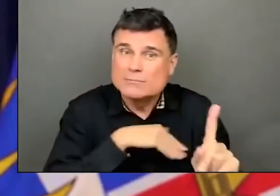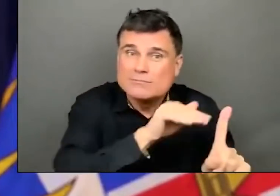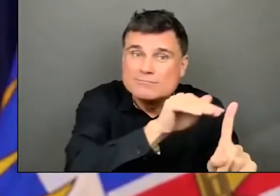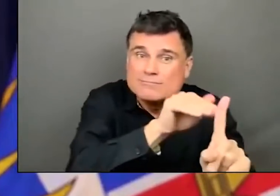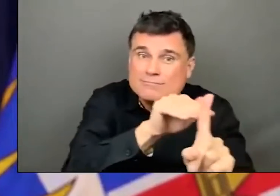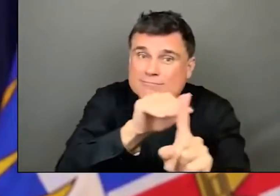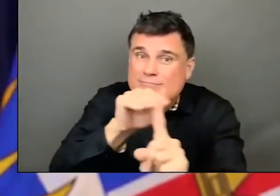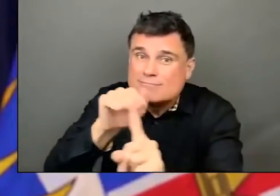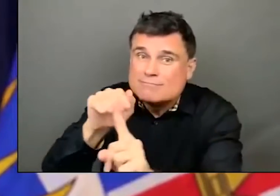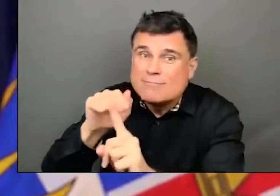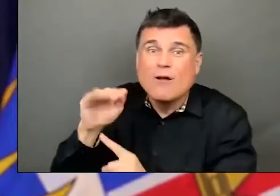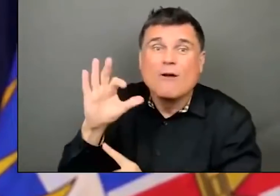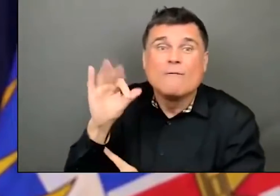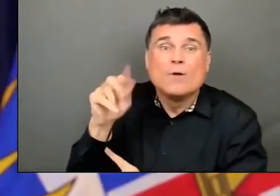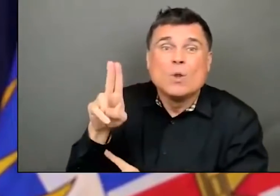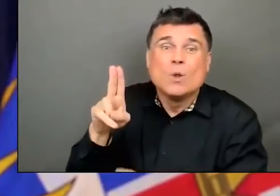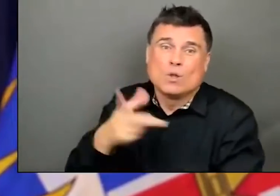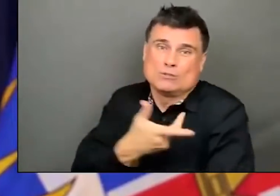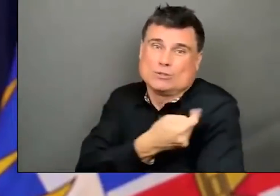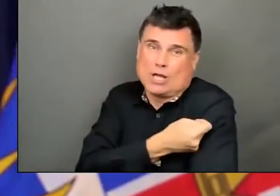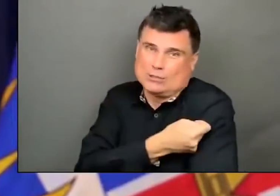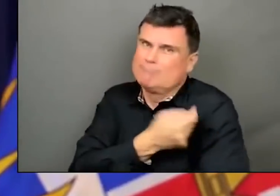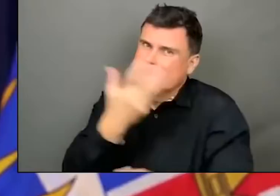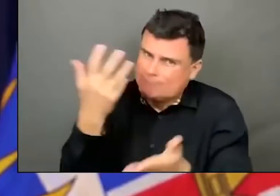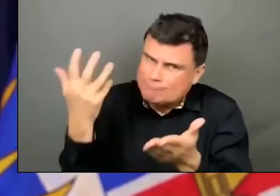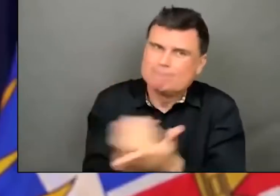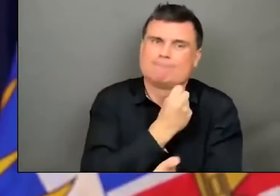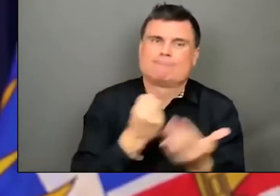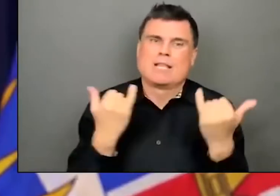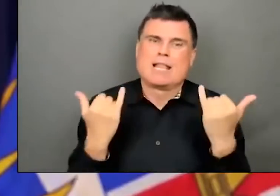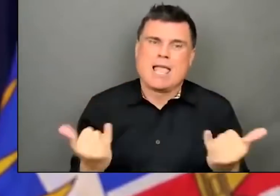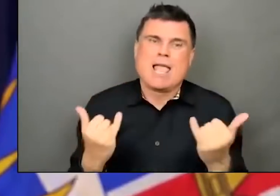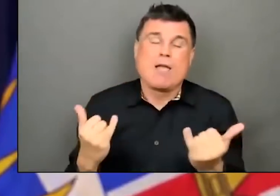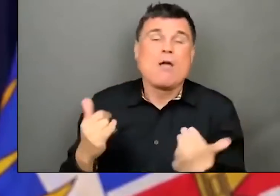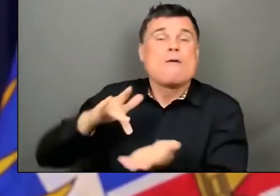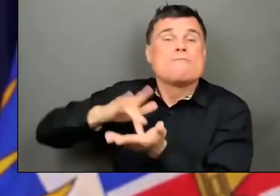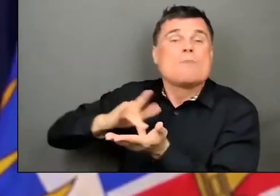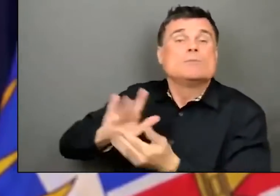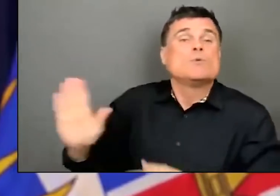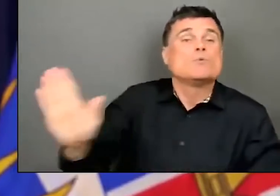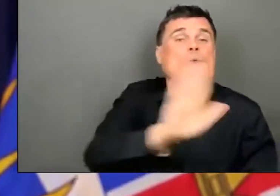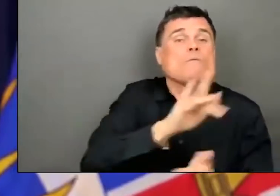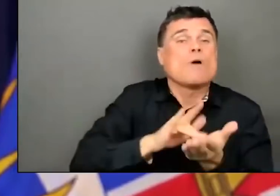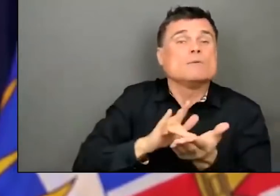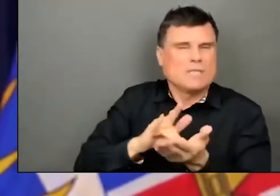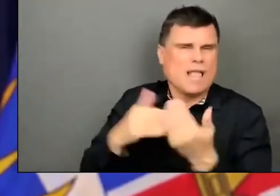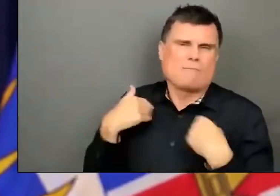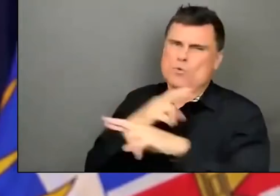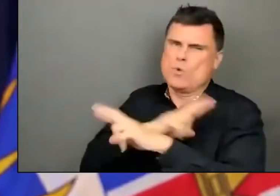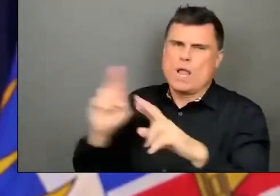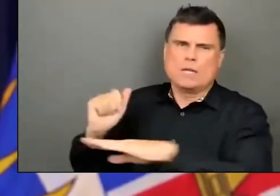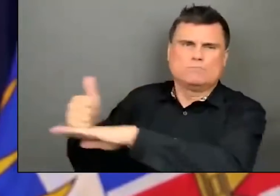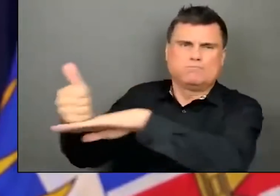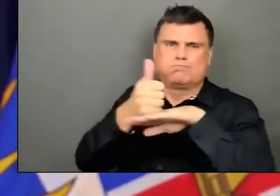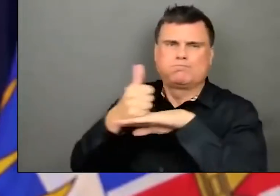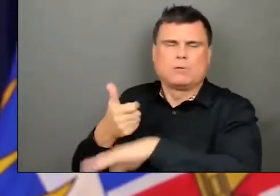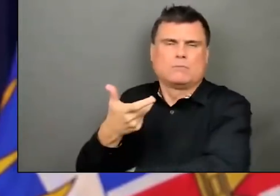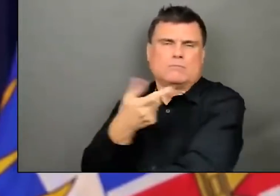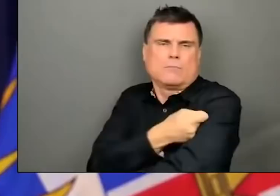through pharmacies across the province. It is also important as we head into this respiratory